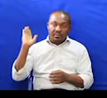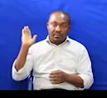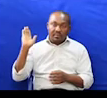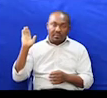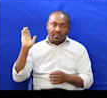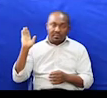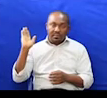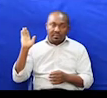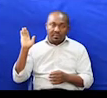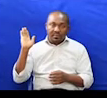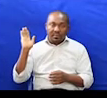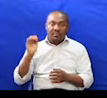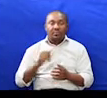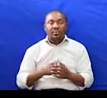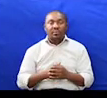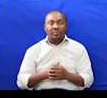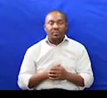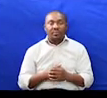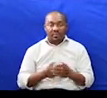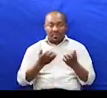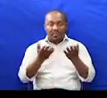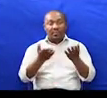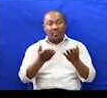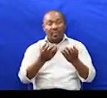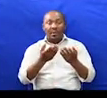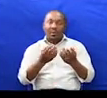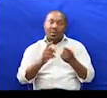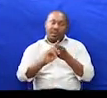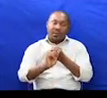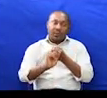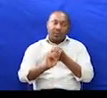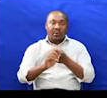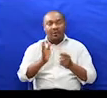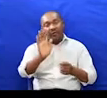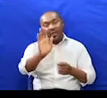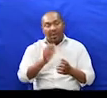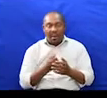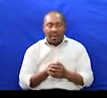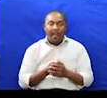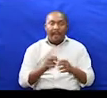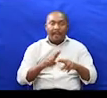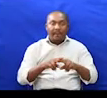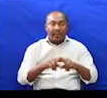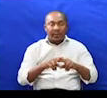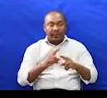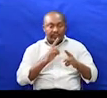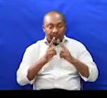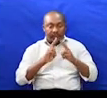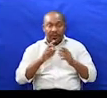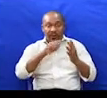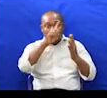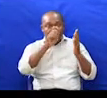The modification of the theory. You can be with your fellow and you will do these questions for